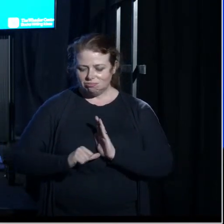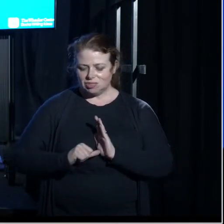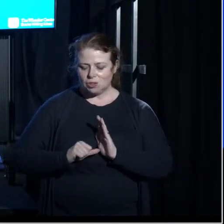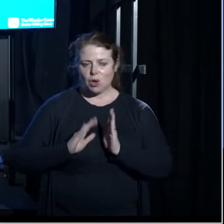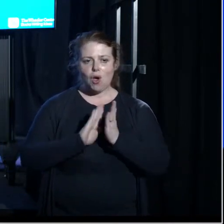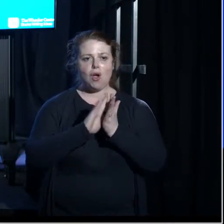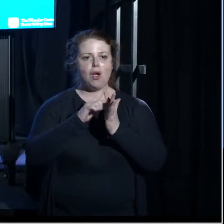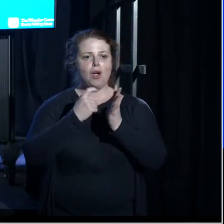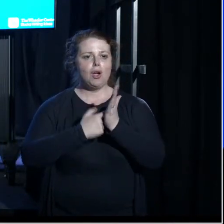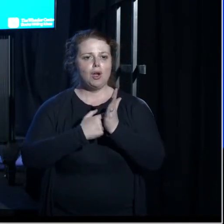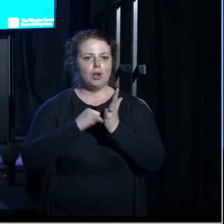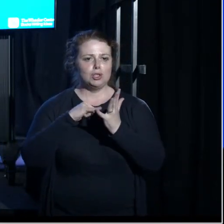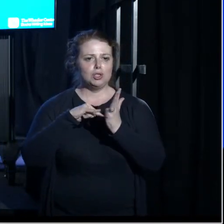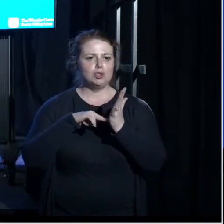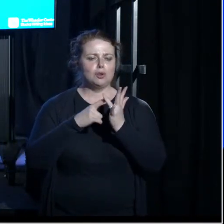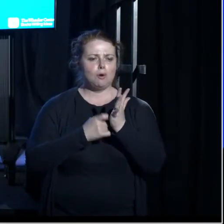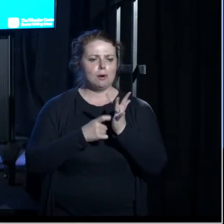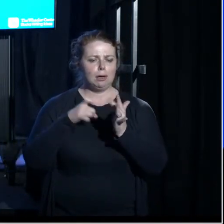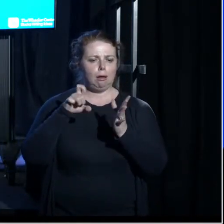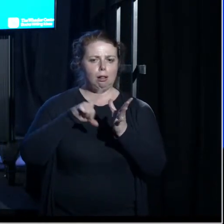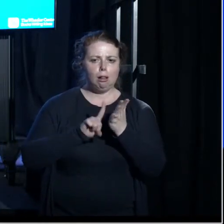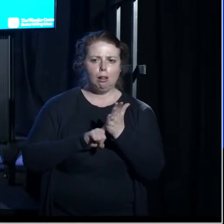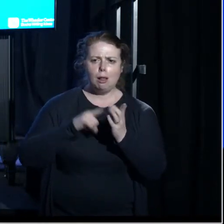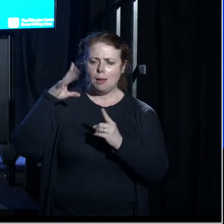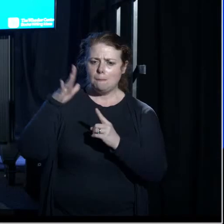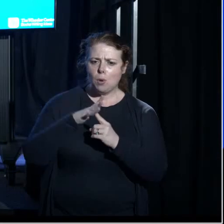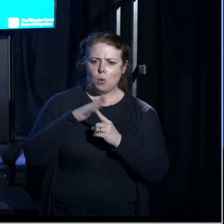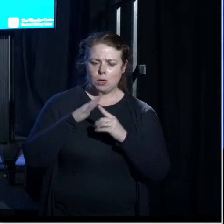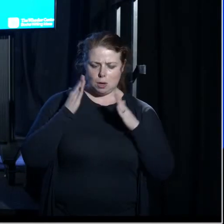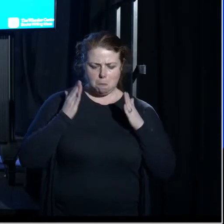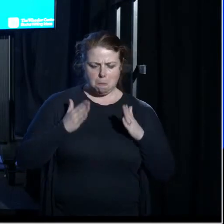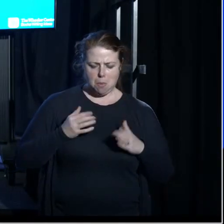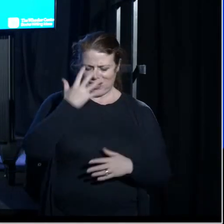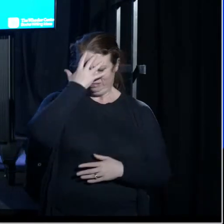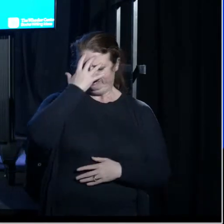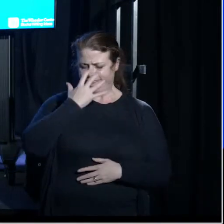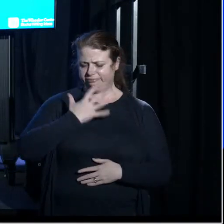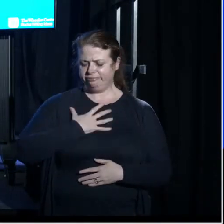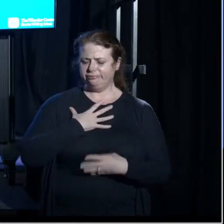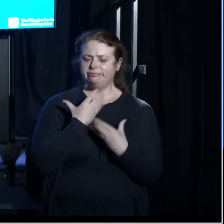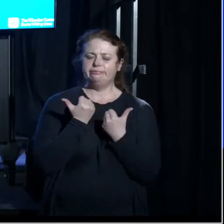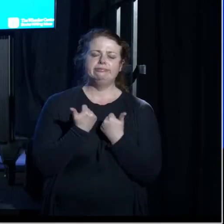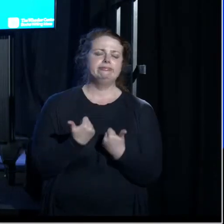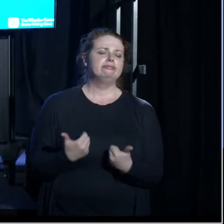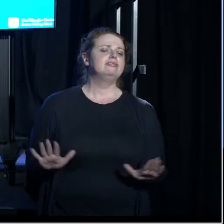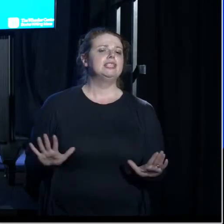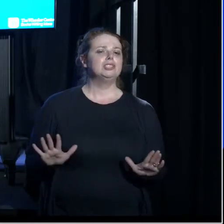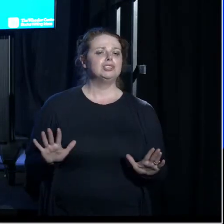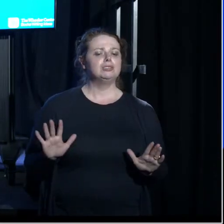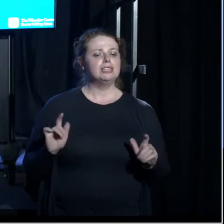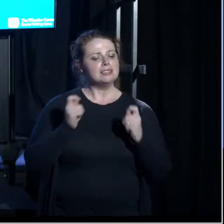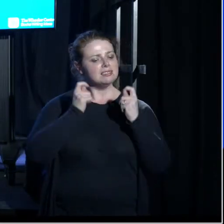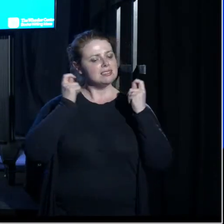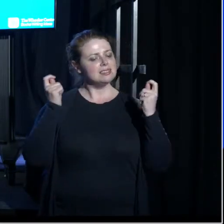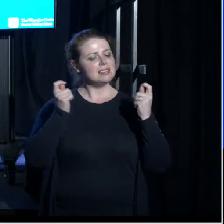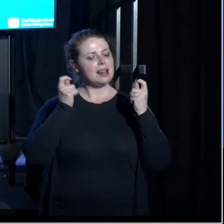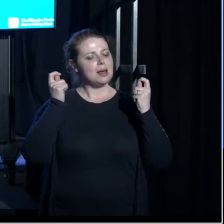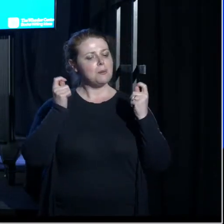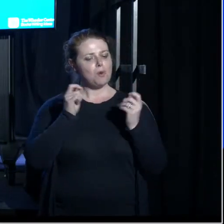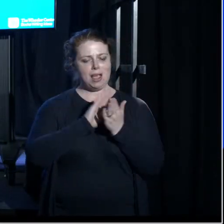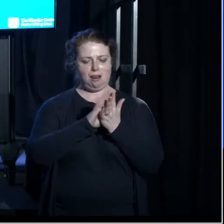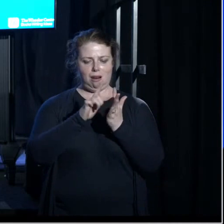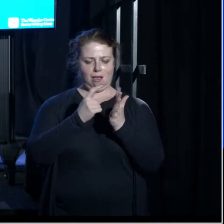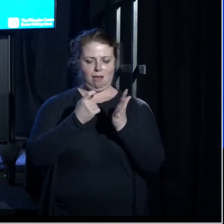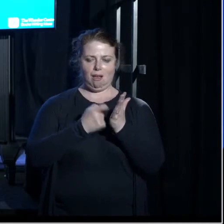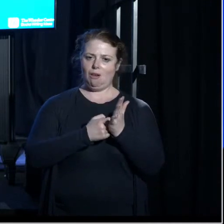historical, monumental, a life of body shame dissolves. I celebrate her, name her